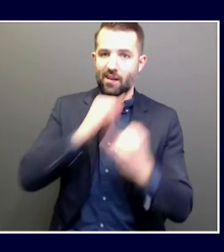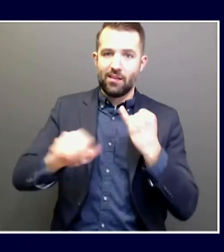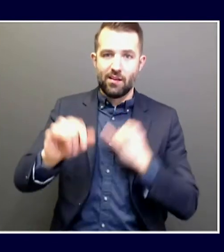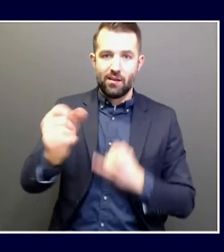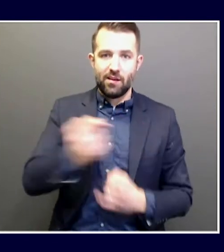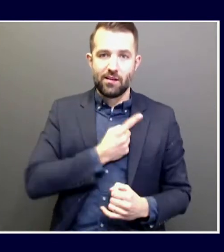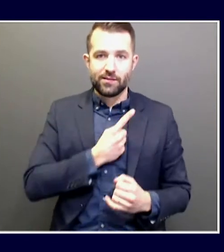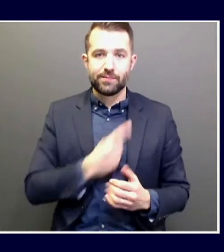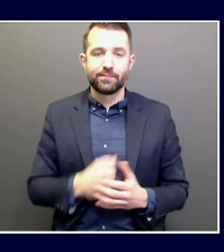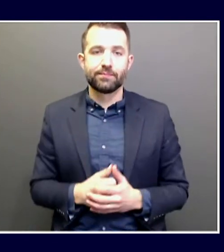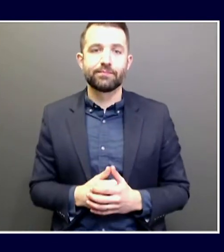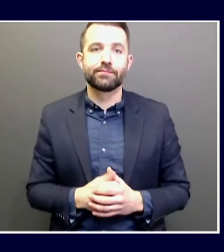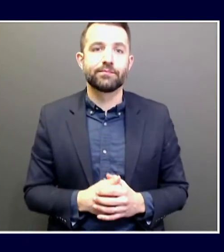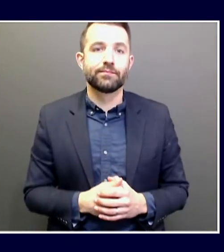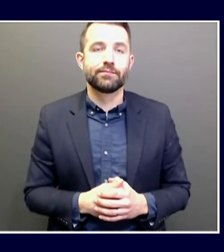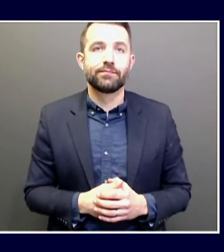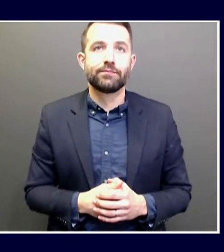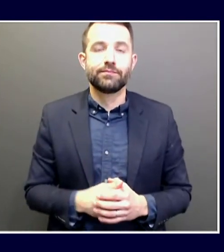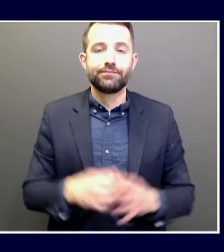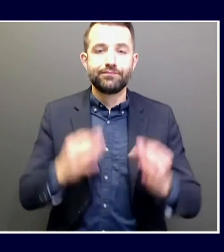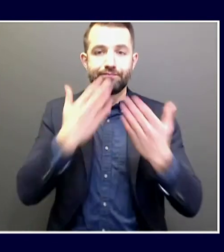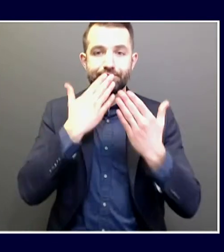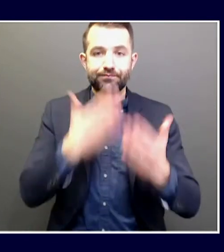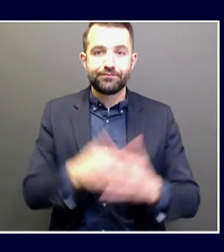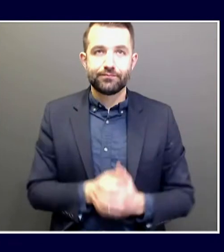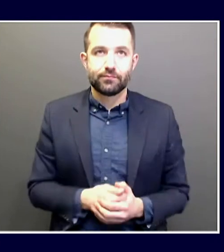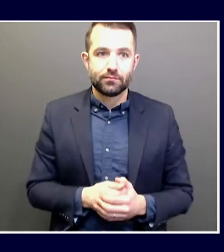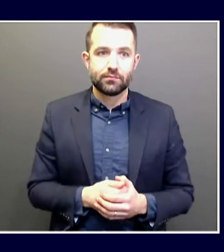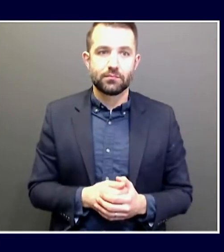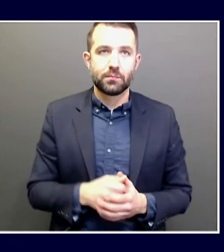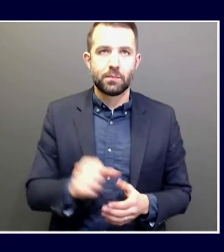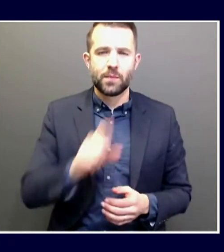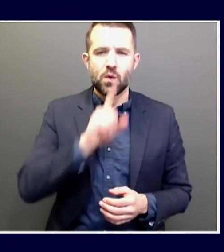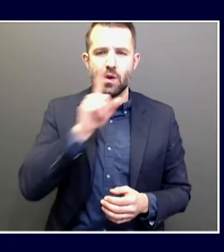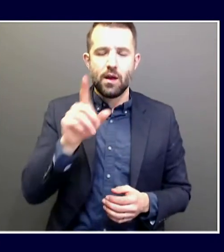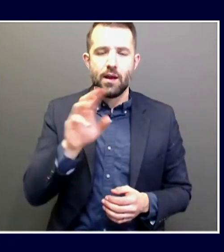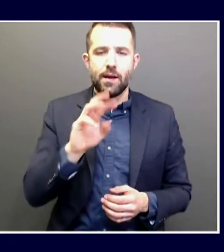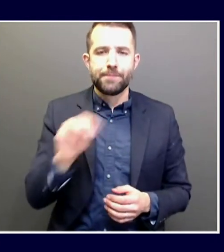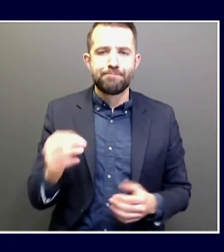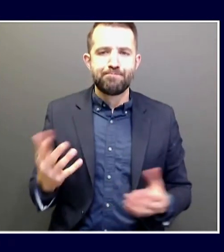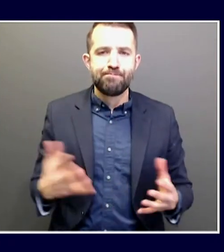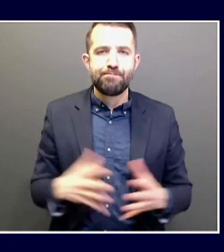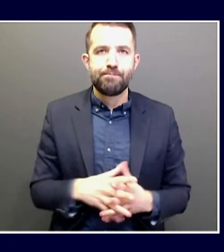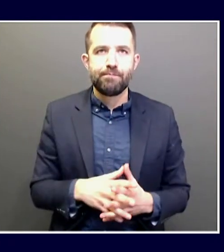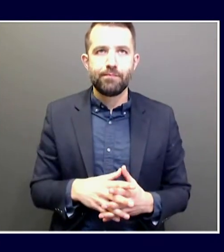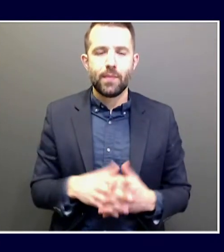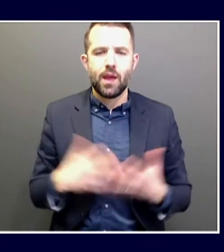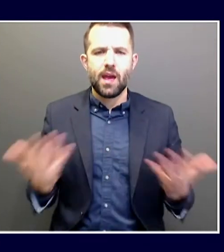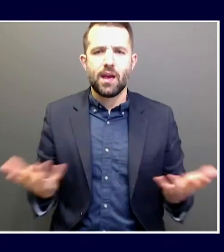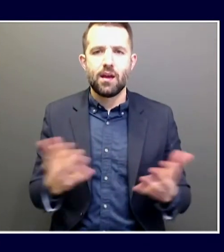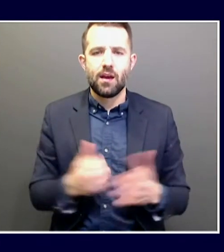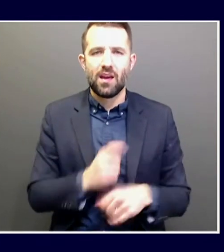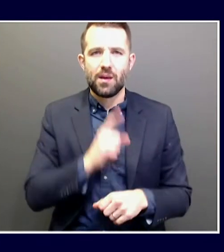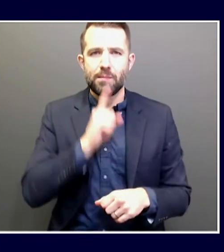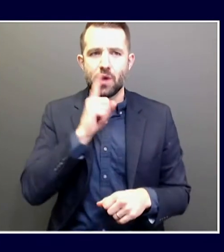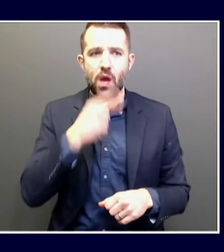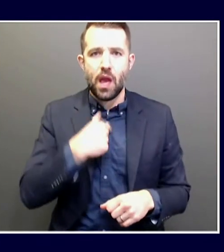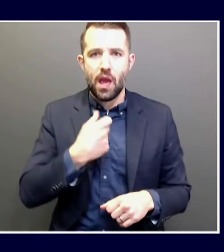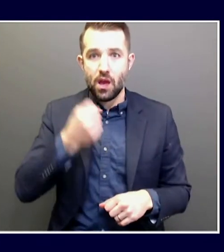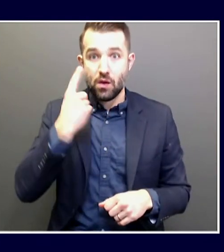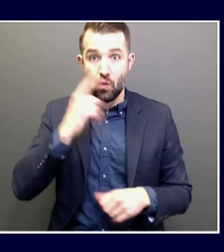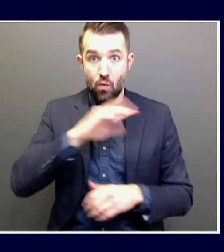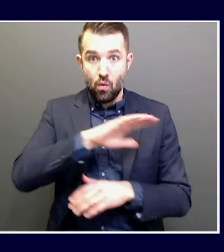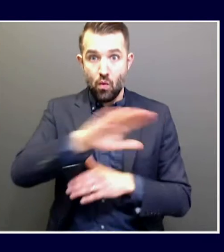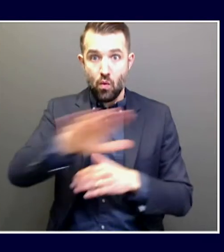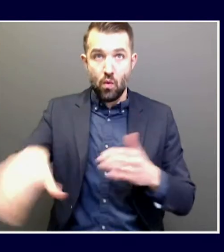Thank you very much. I just wanted to make sure that I understand some of the changes about contact